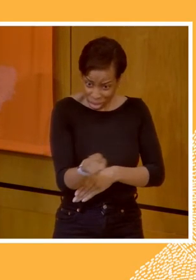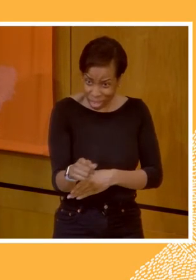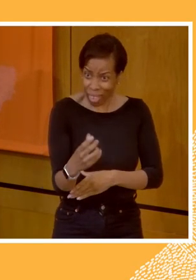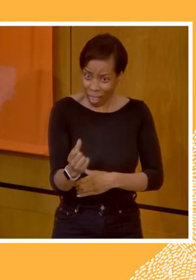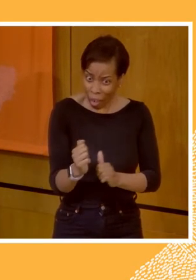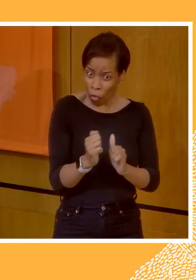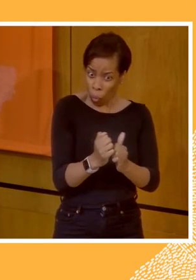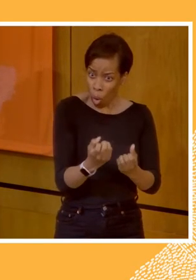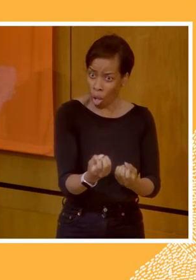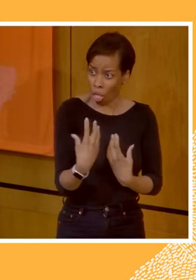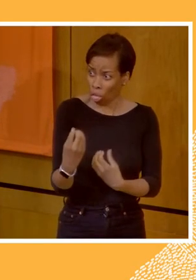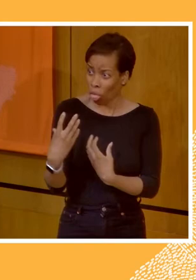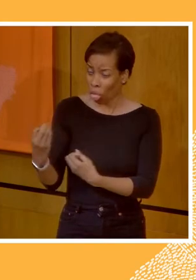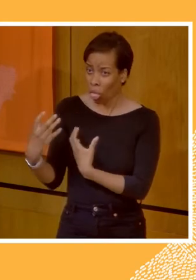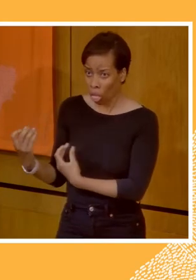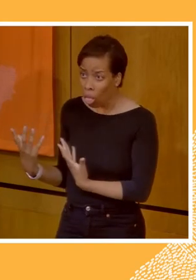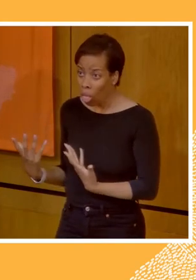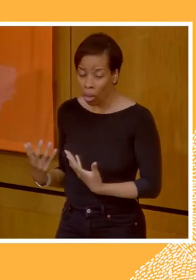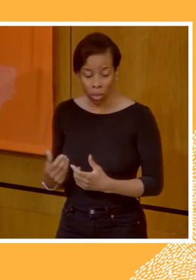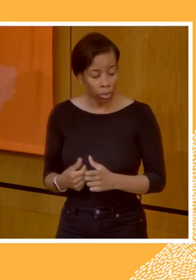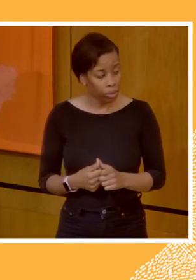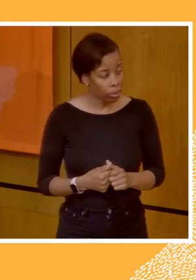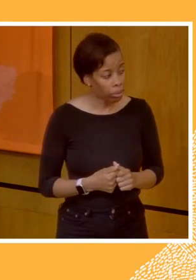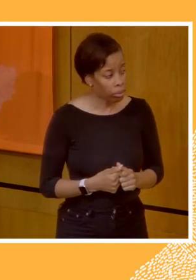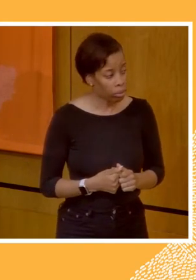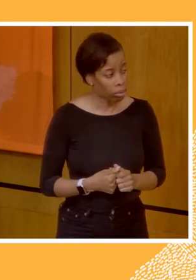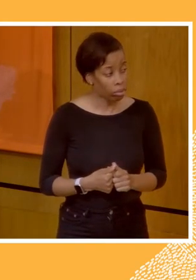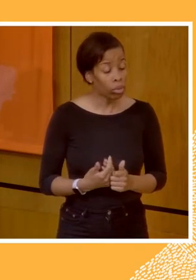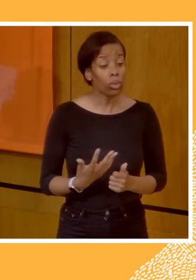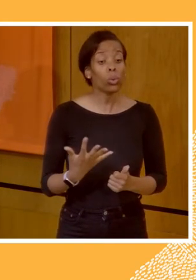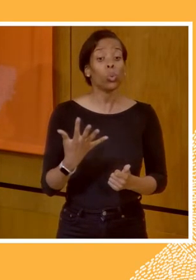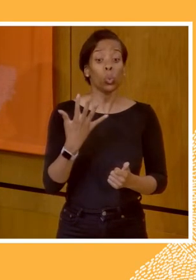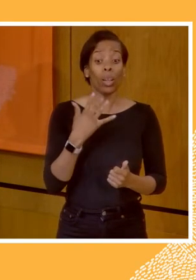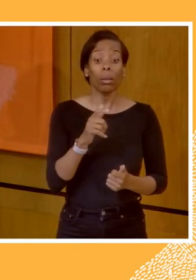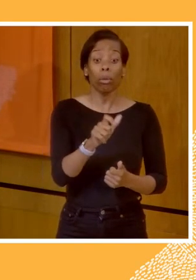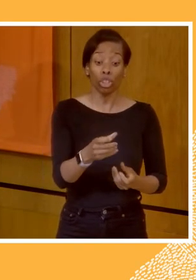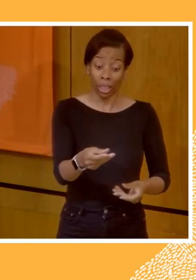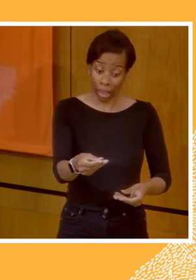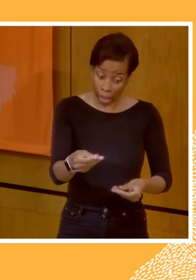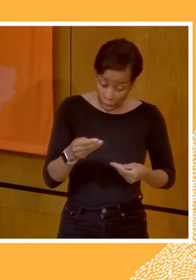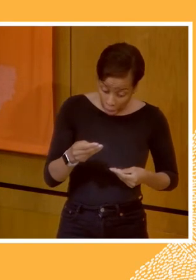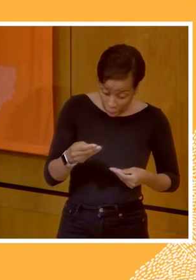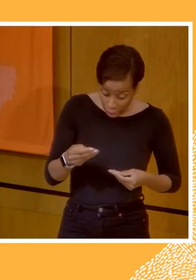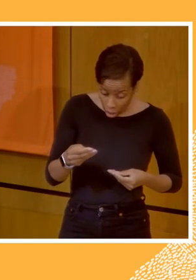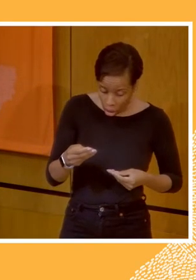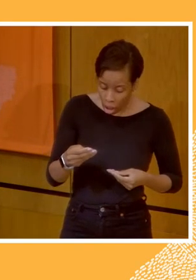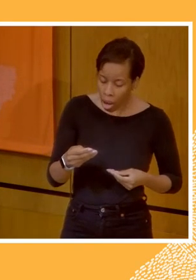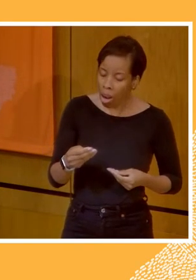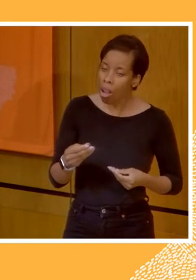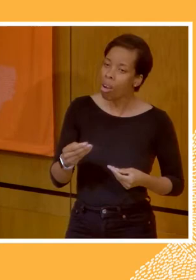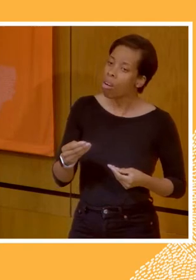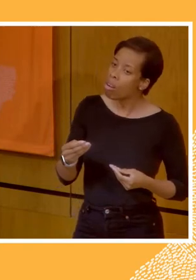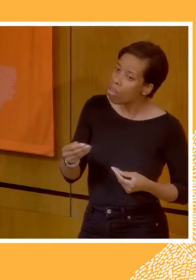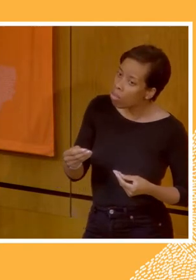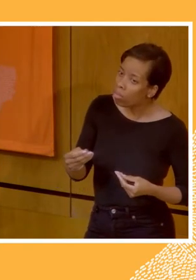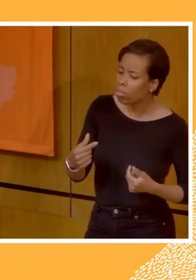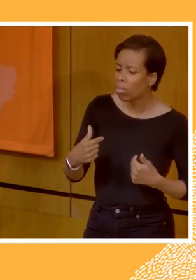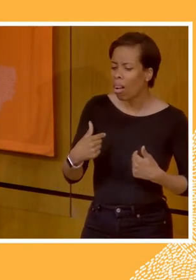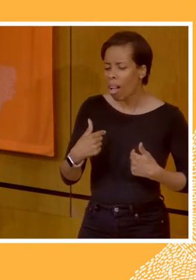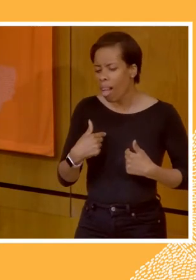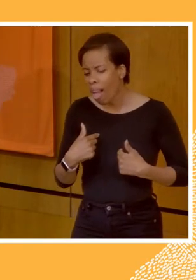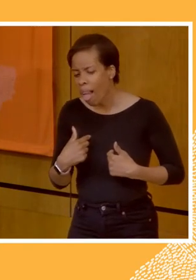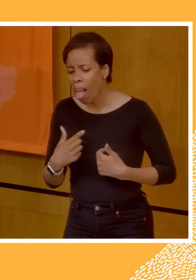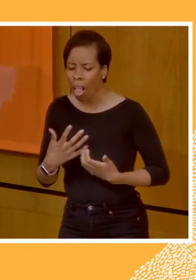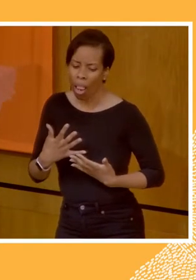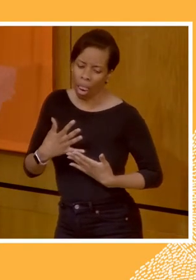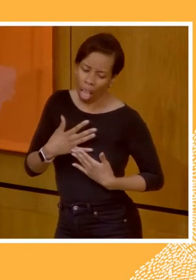that is when you hear someone interpreting a photo and tells you, this is how I would love this way to